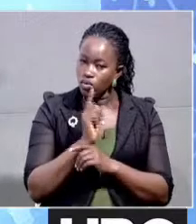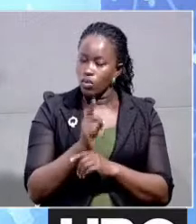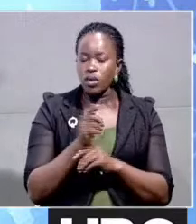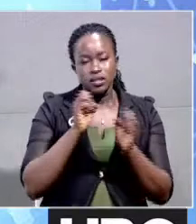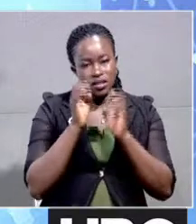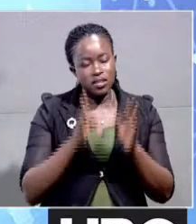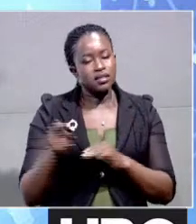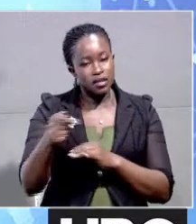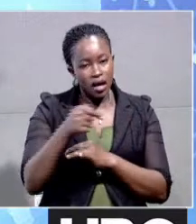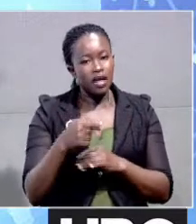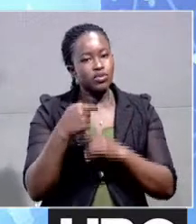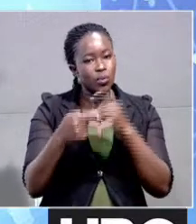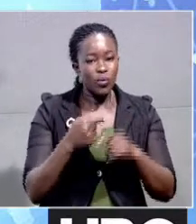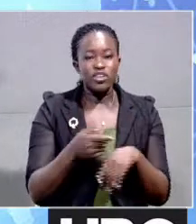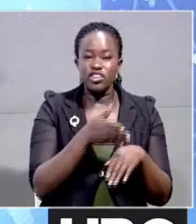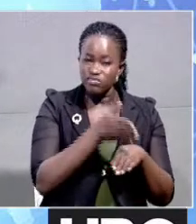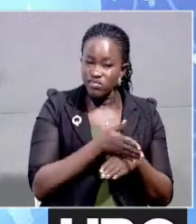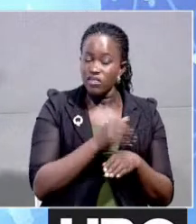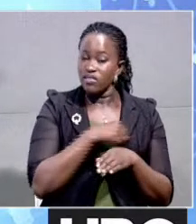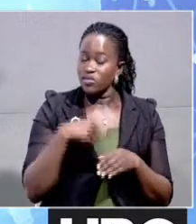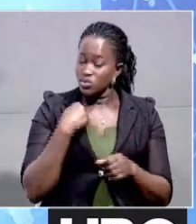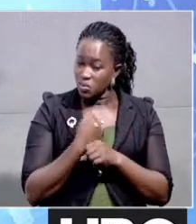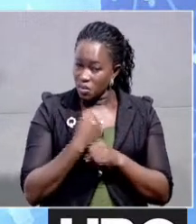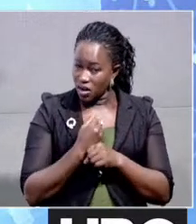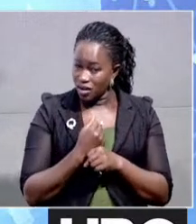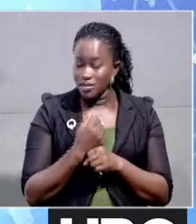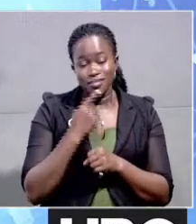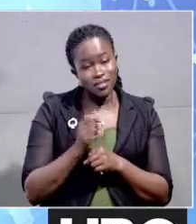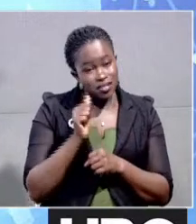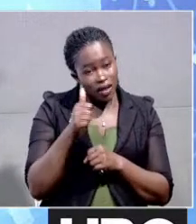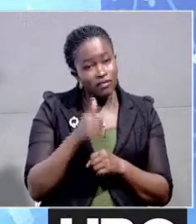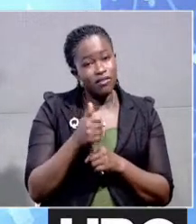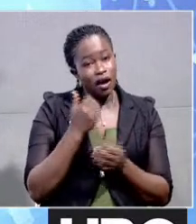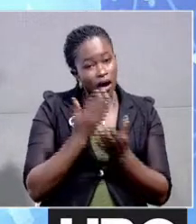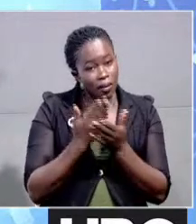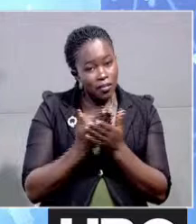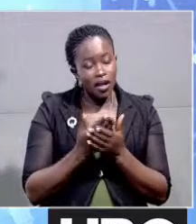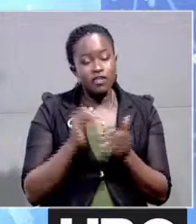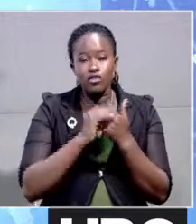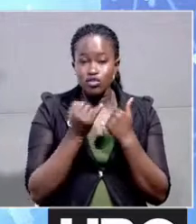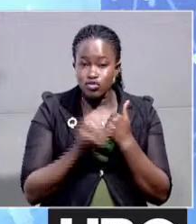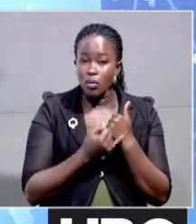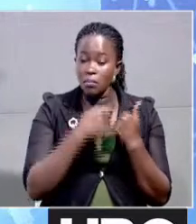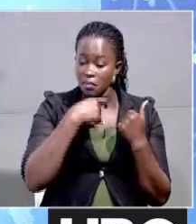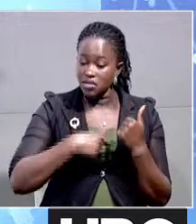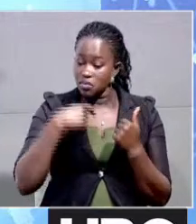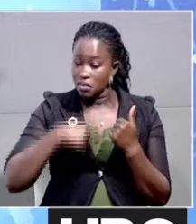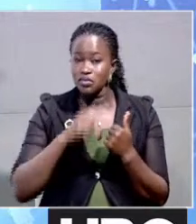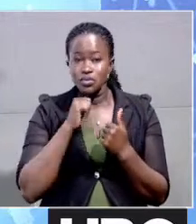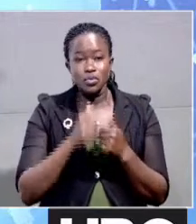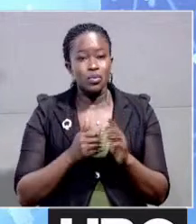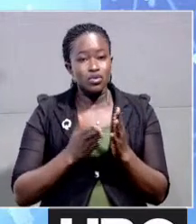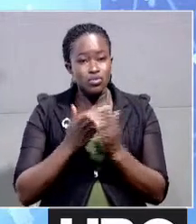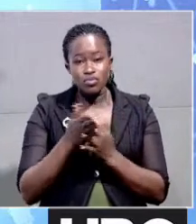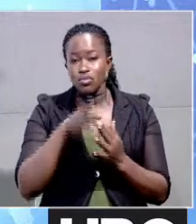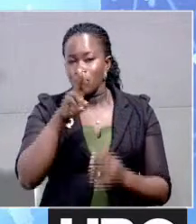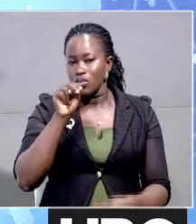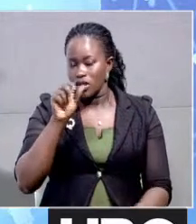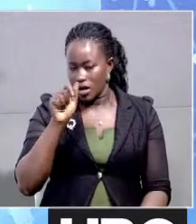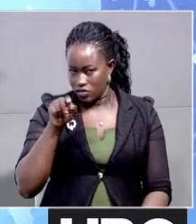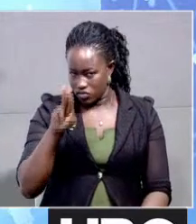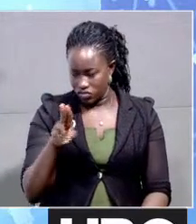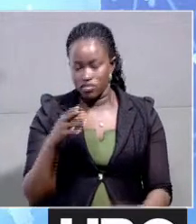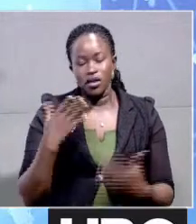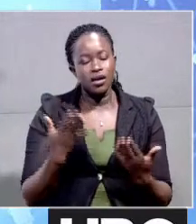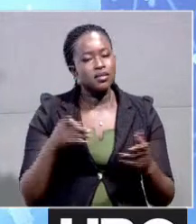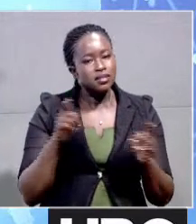their continuous strike, saying that they have forgotten that they applied for these jobs individually, not through the umbrella body UNATU. Now, this